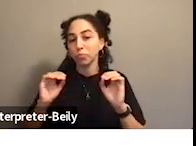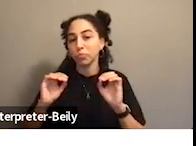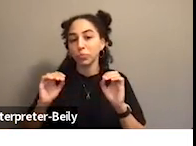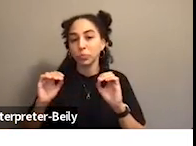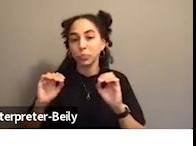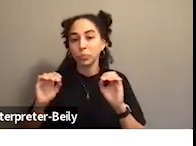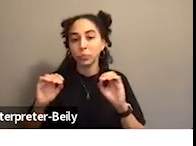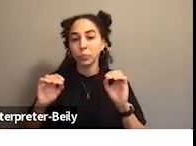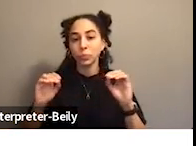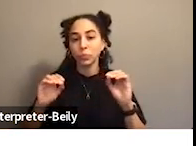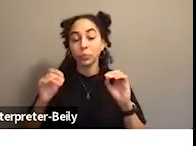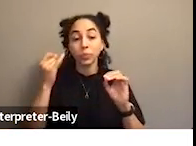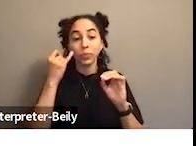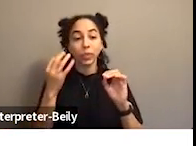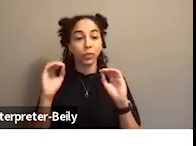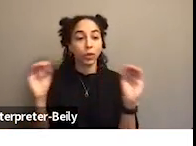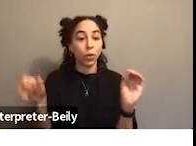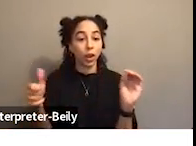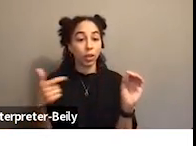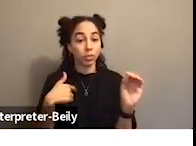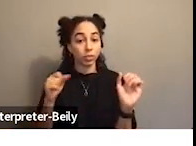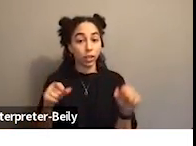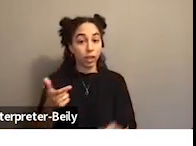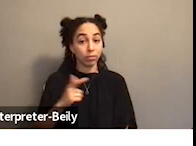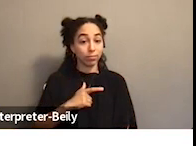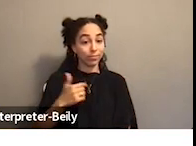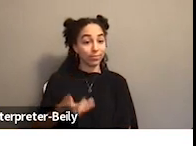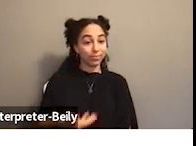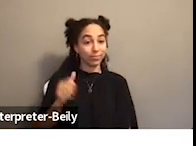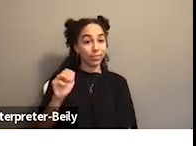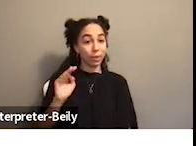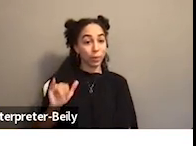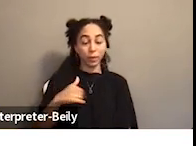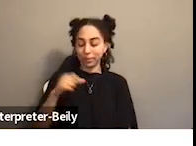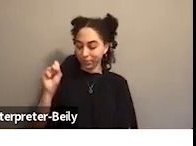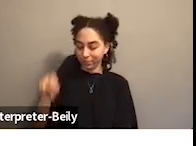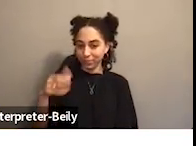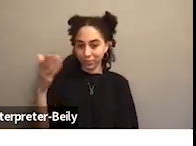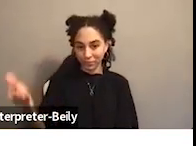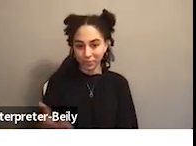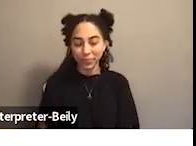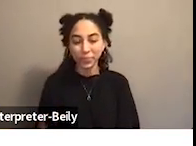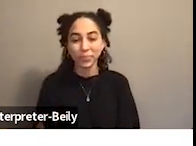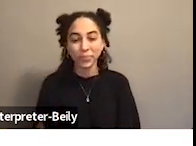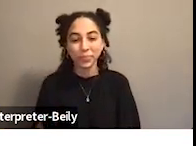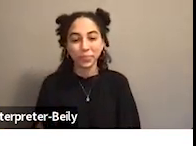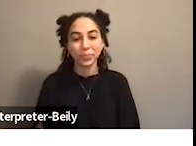If no one else has a question, can I go? It's Amy. Absolutely. Hi, Amy.